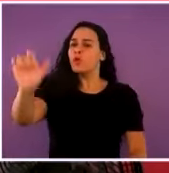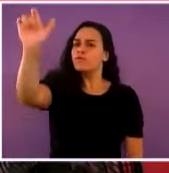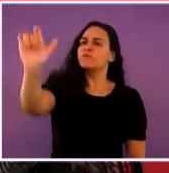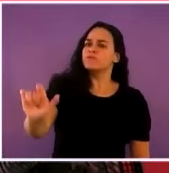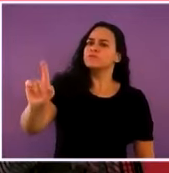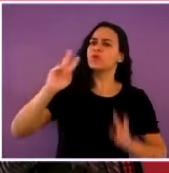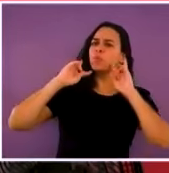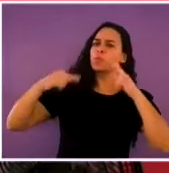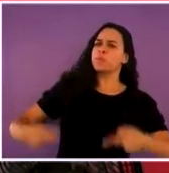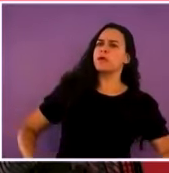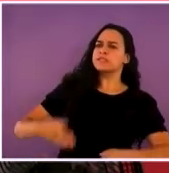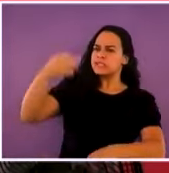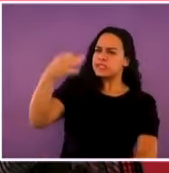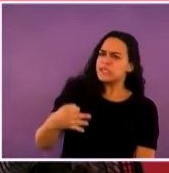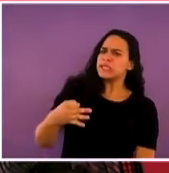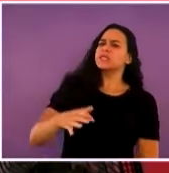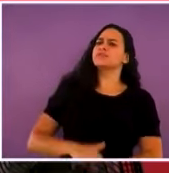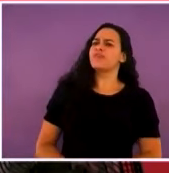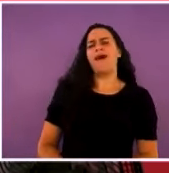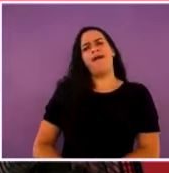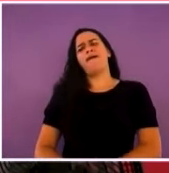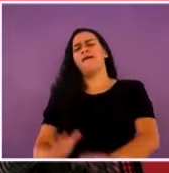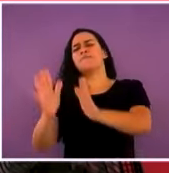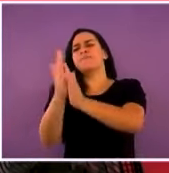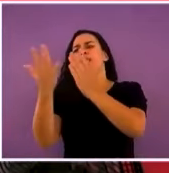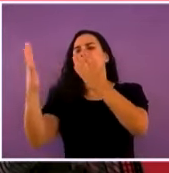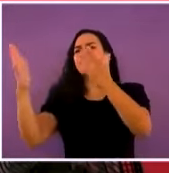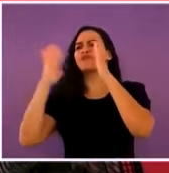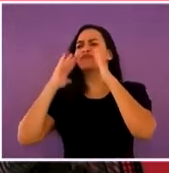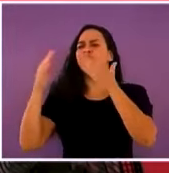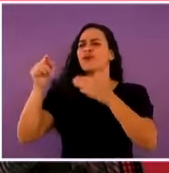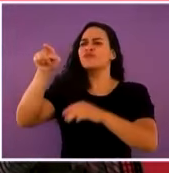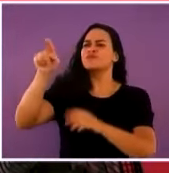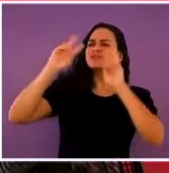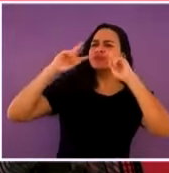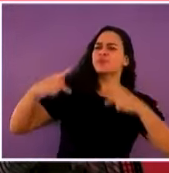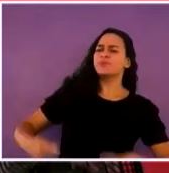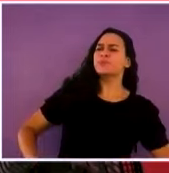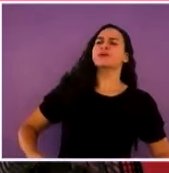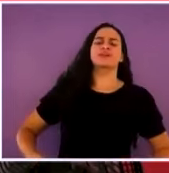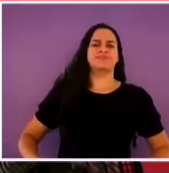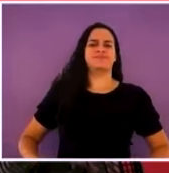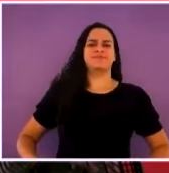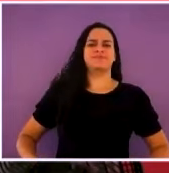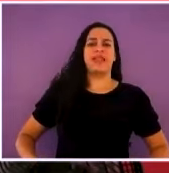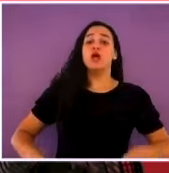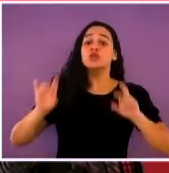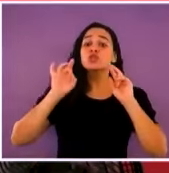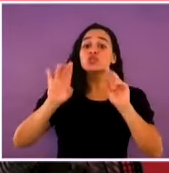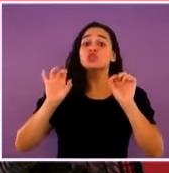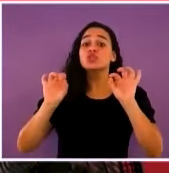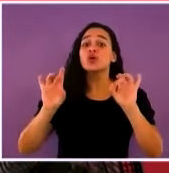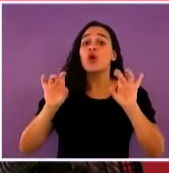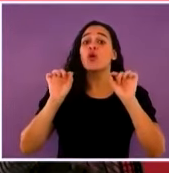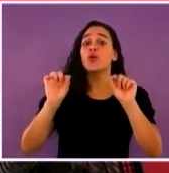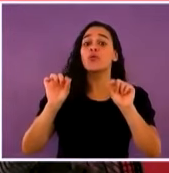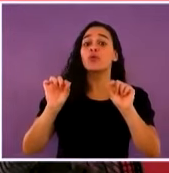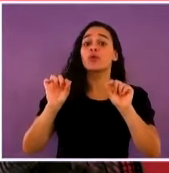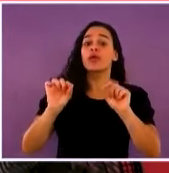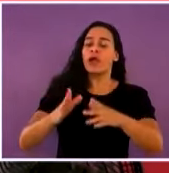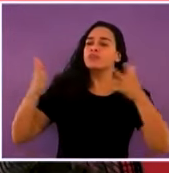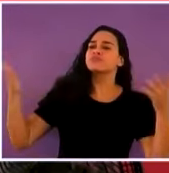people. A fim de celebrar as pessoas. In order to celebrate religions. A fim de celebrar as religiões.